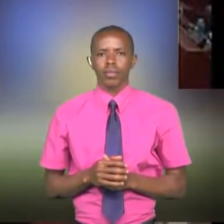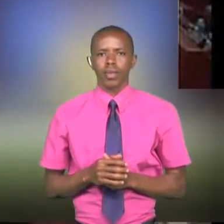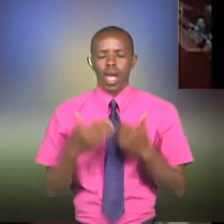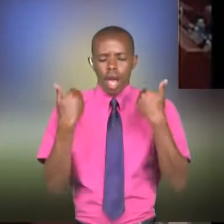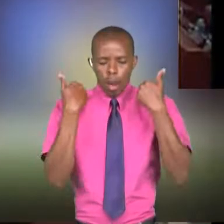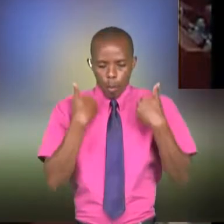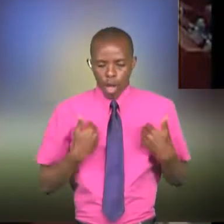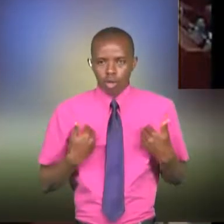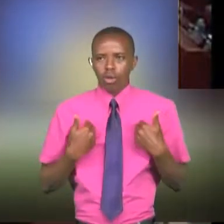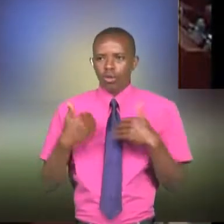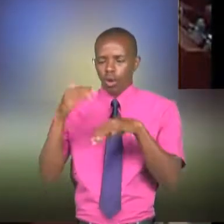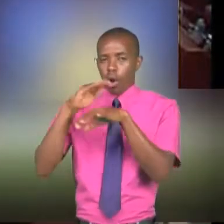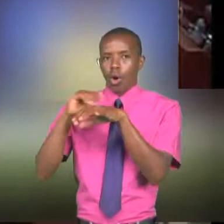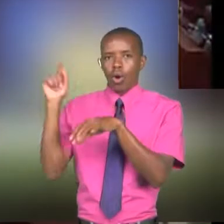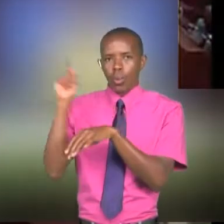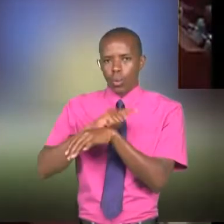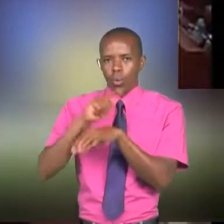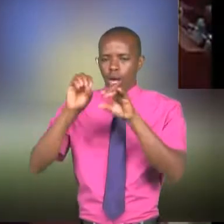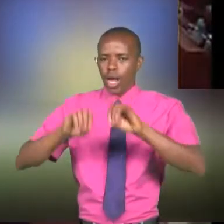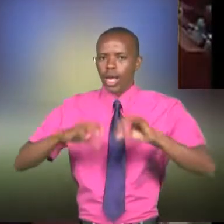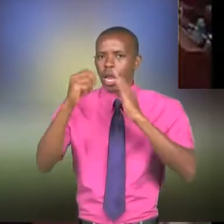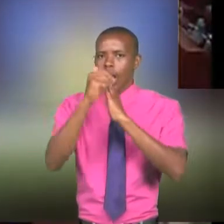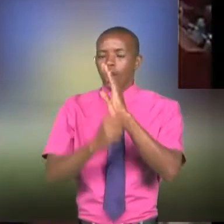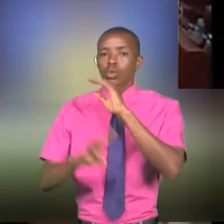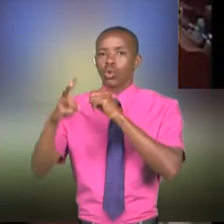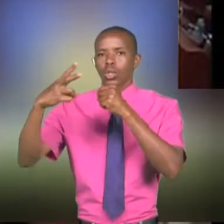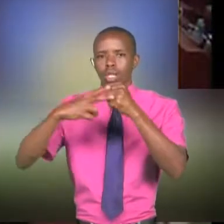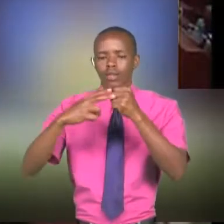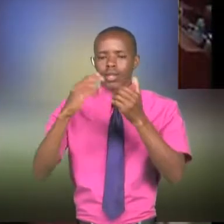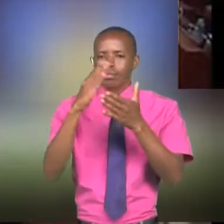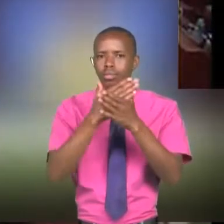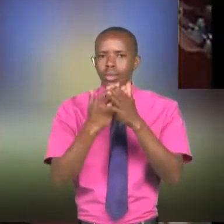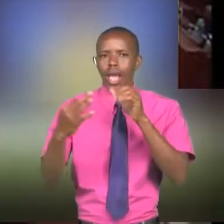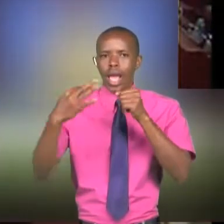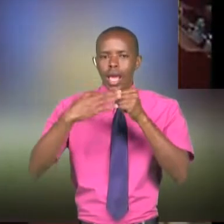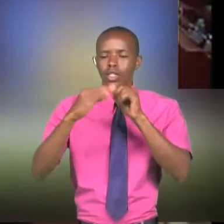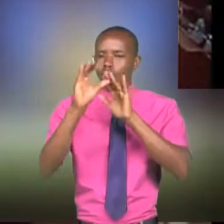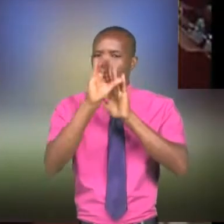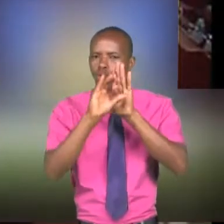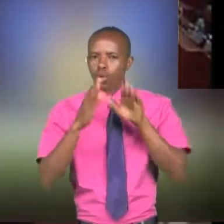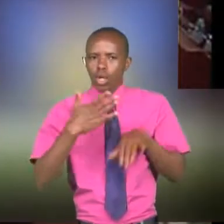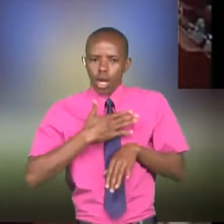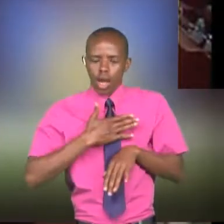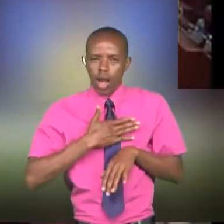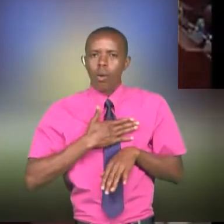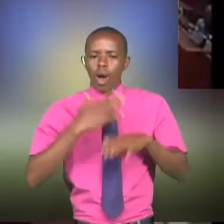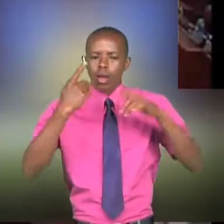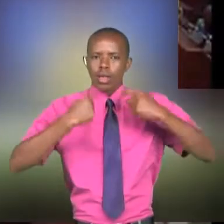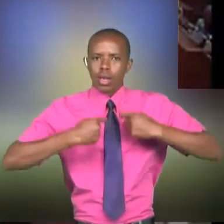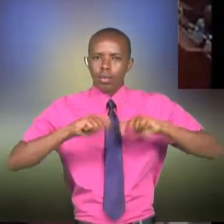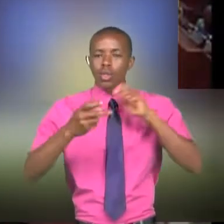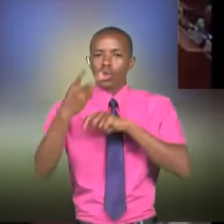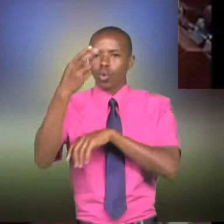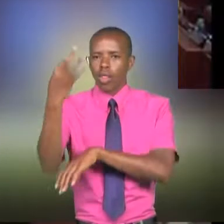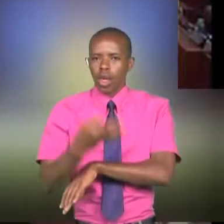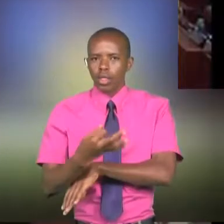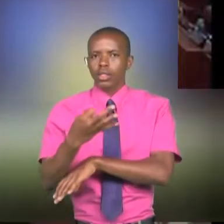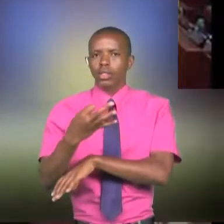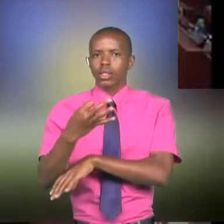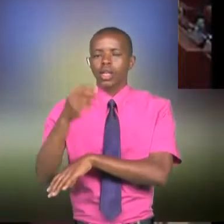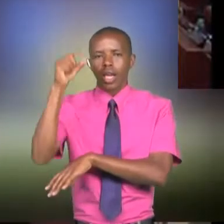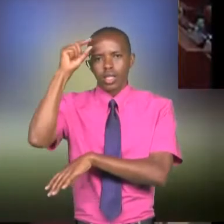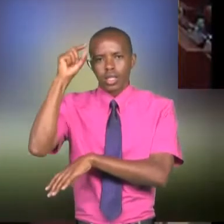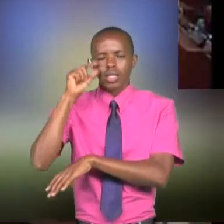summoned the unclear Article 27, Section 8 of the Constitution on the implementation of the two-thirds gender rule